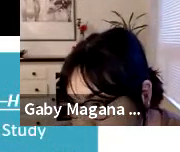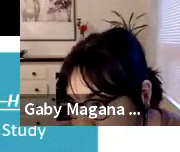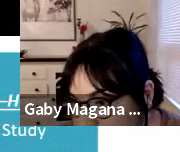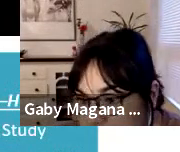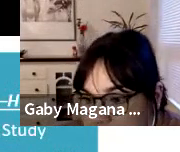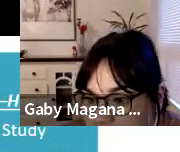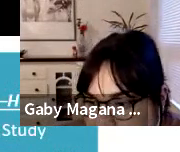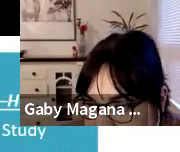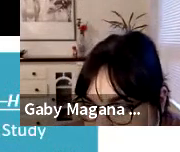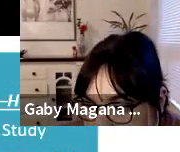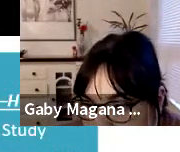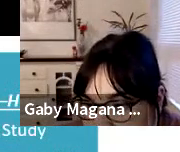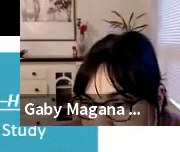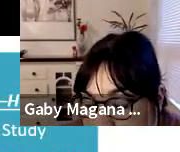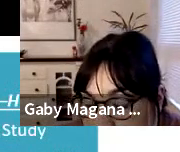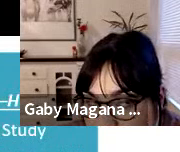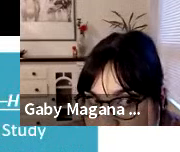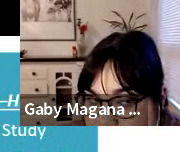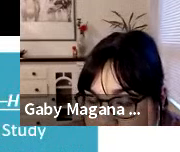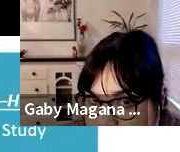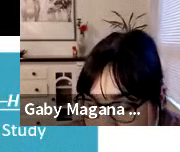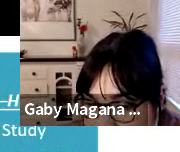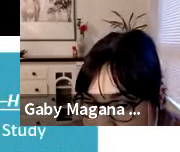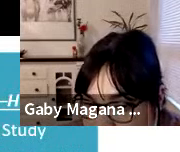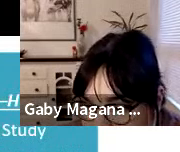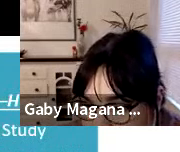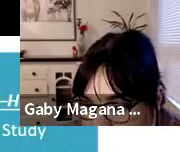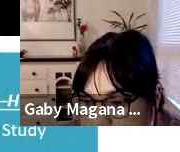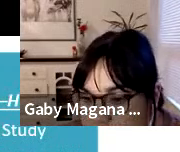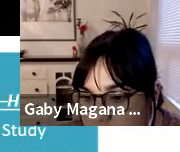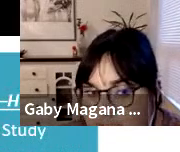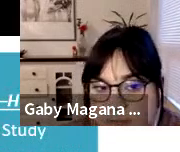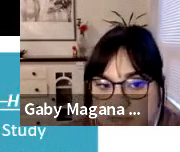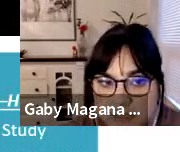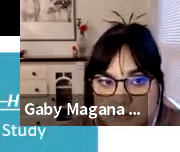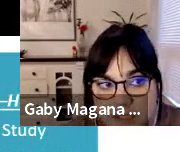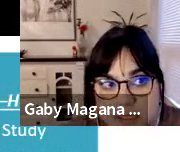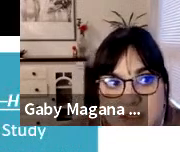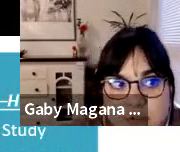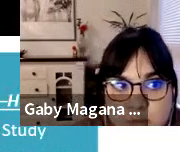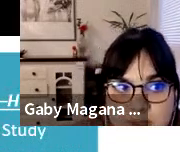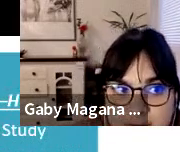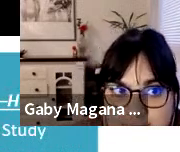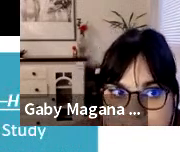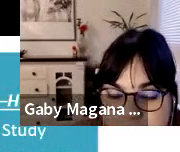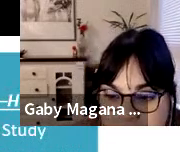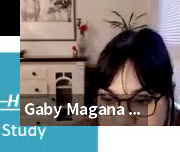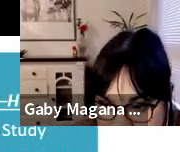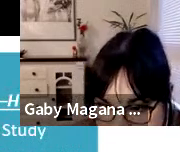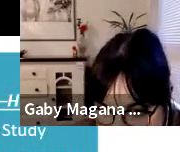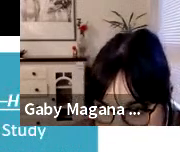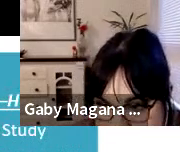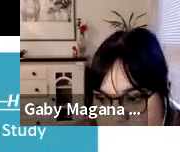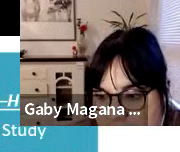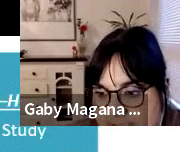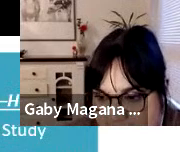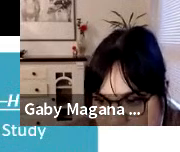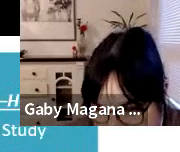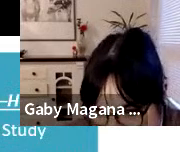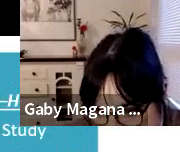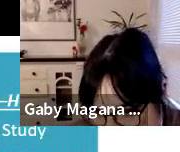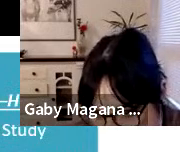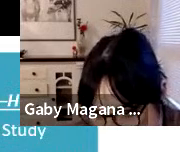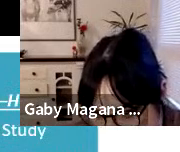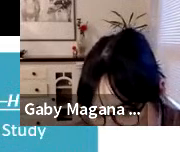you're interested in. However, we know that there can be technical difficulties sometimes. So we are asking everybody to